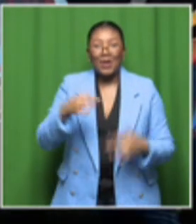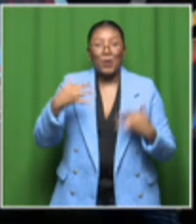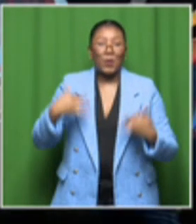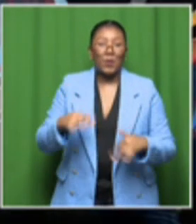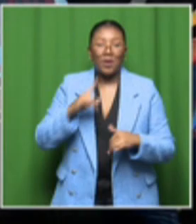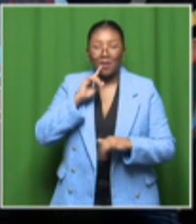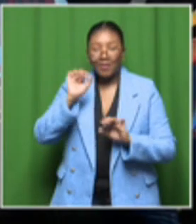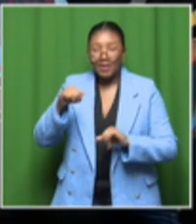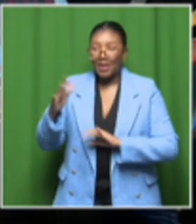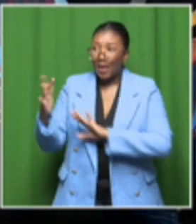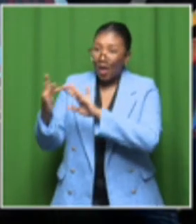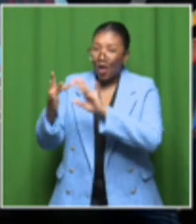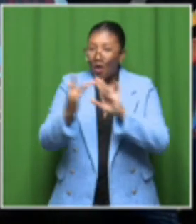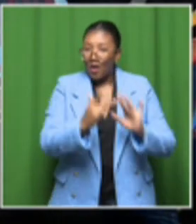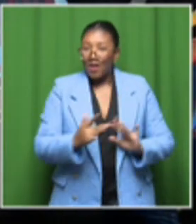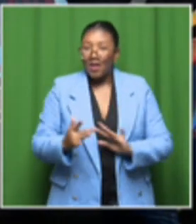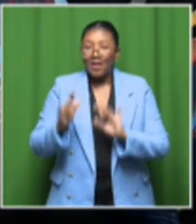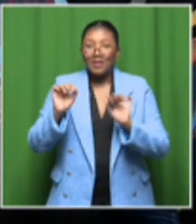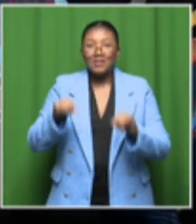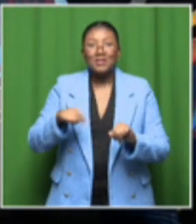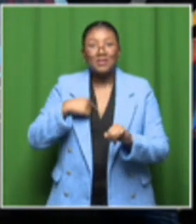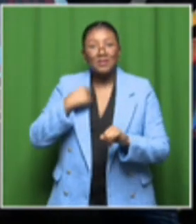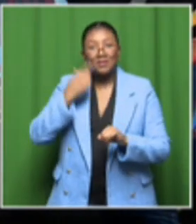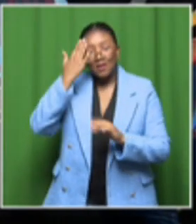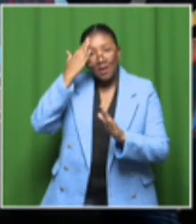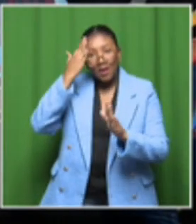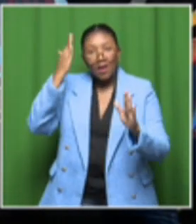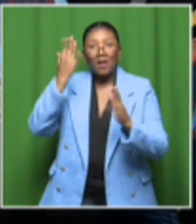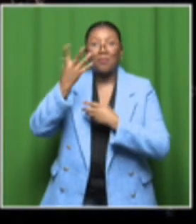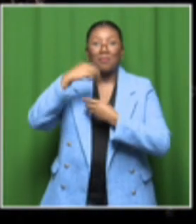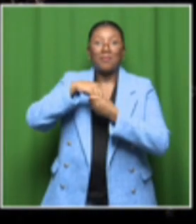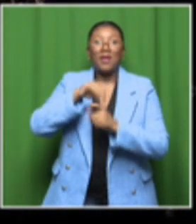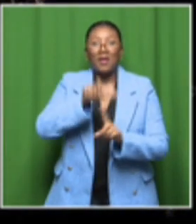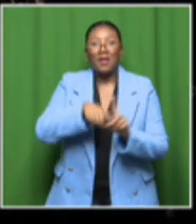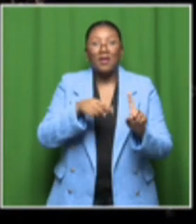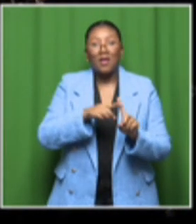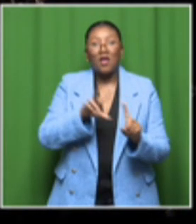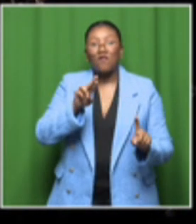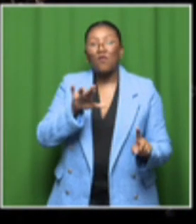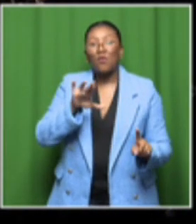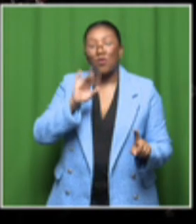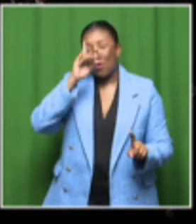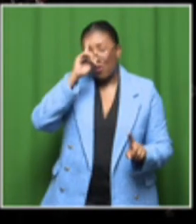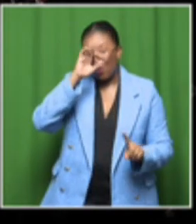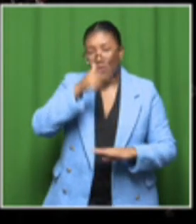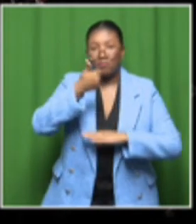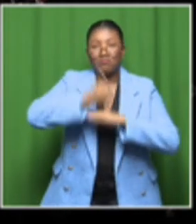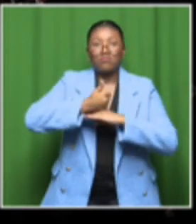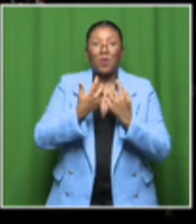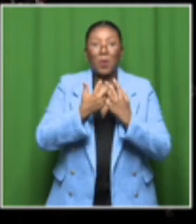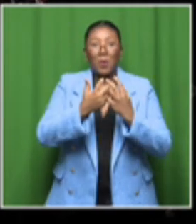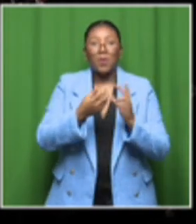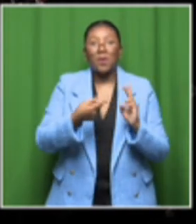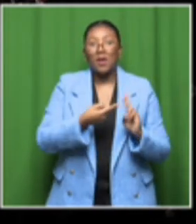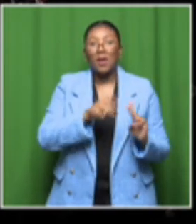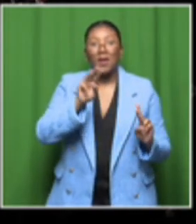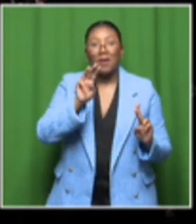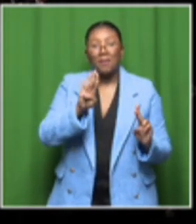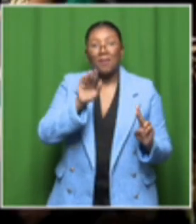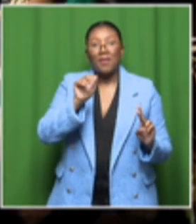connect across generations. And so the brains behind this concept joins us now. Vuyo McGlad, we've also got Banele